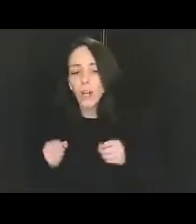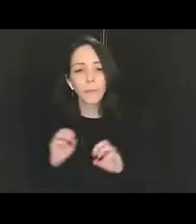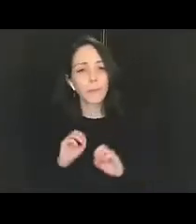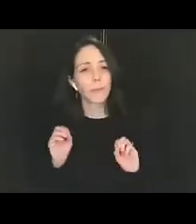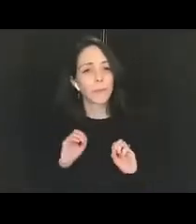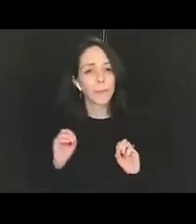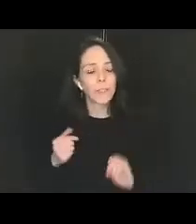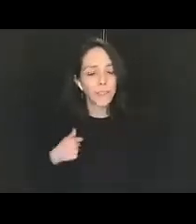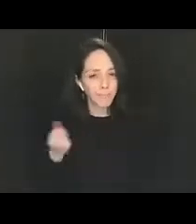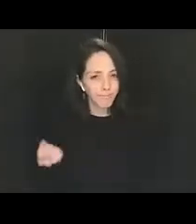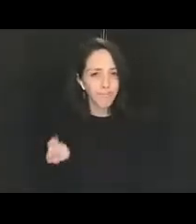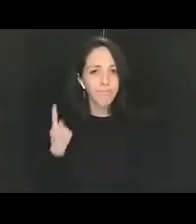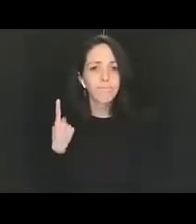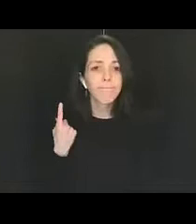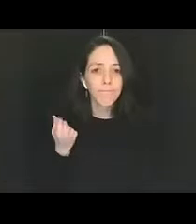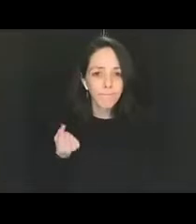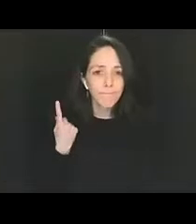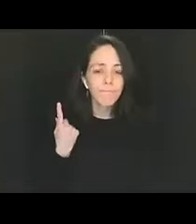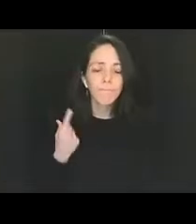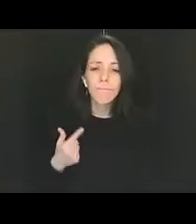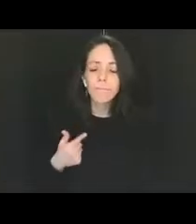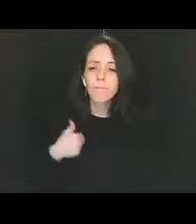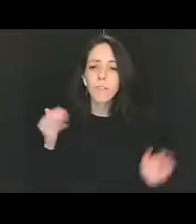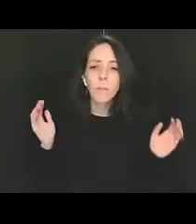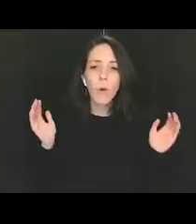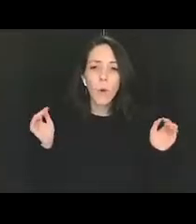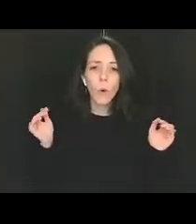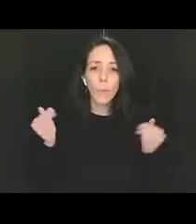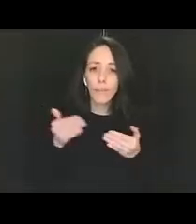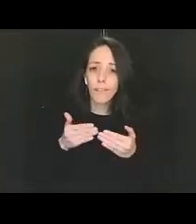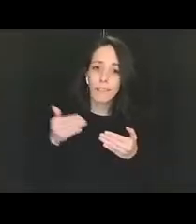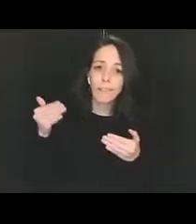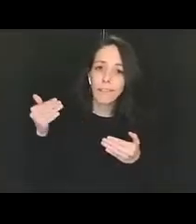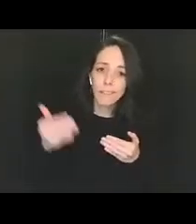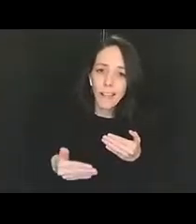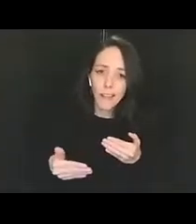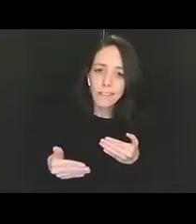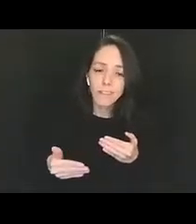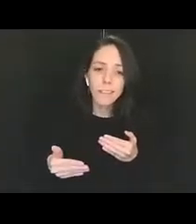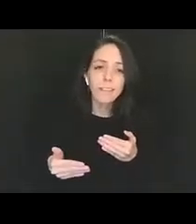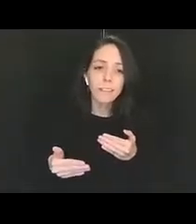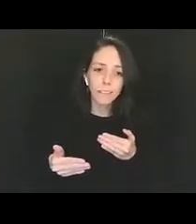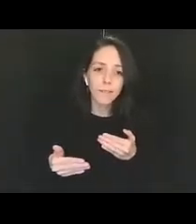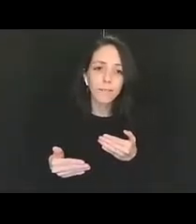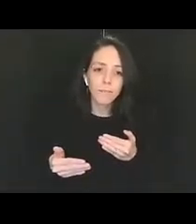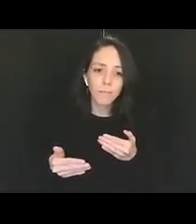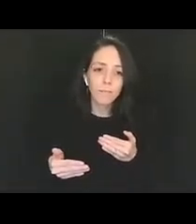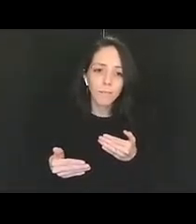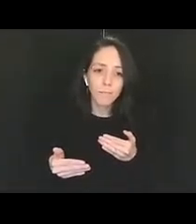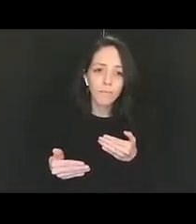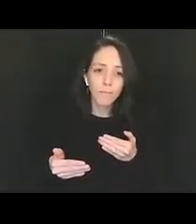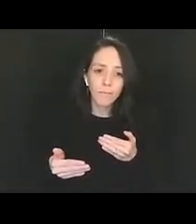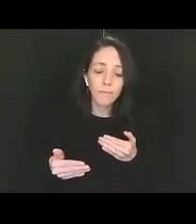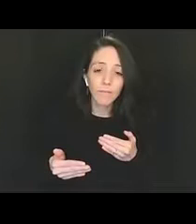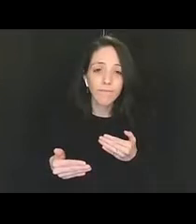hear you, and I'm really hoping that this next level of the major